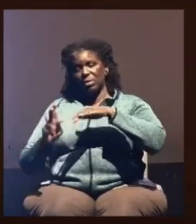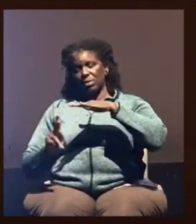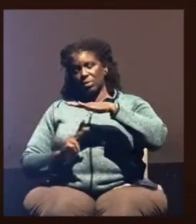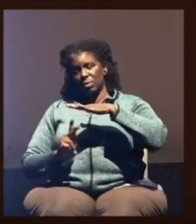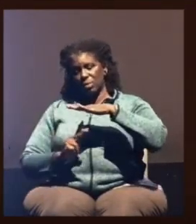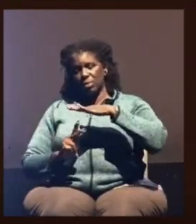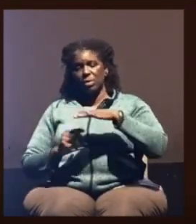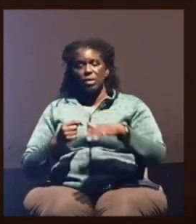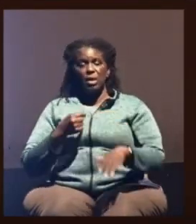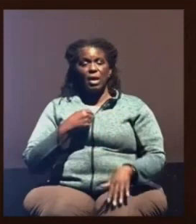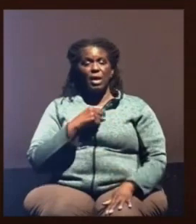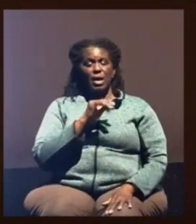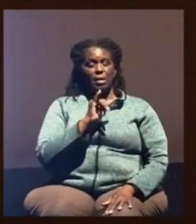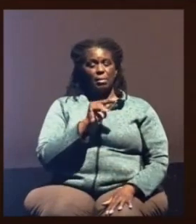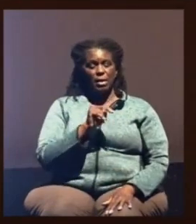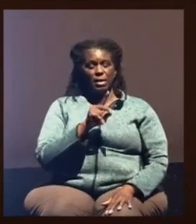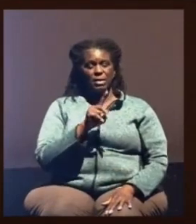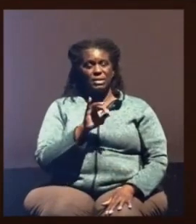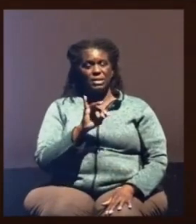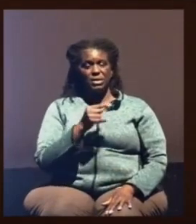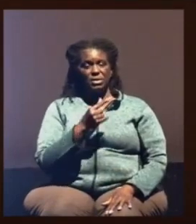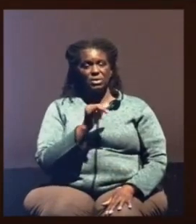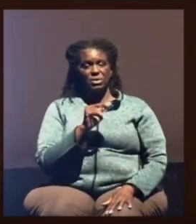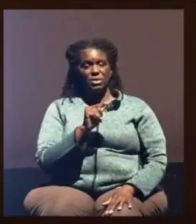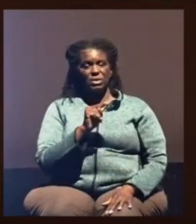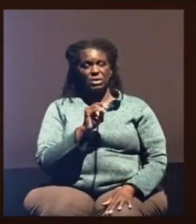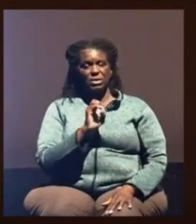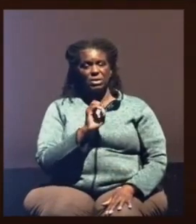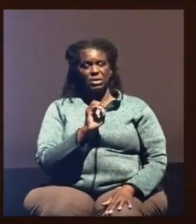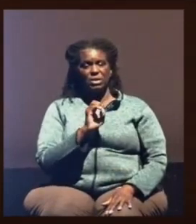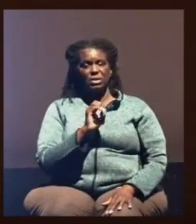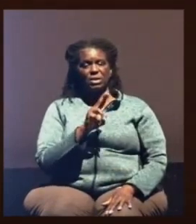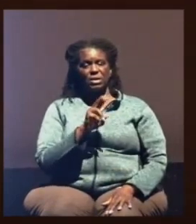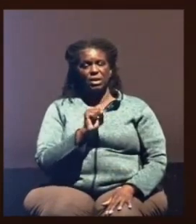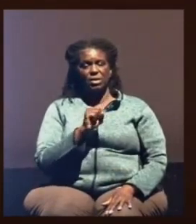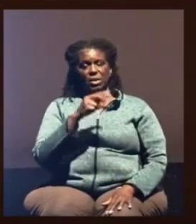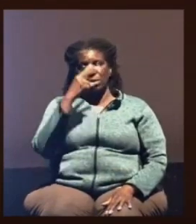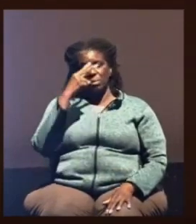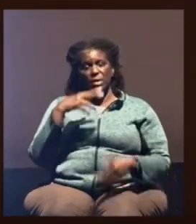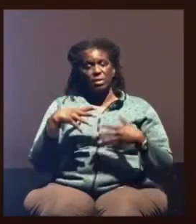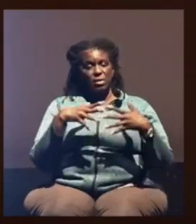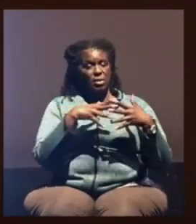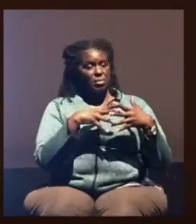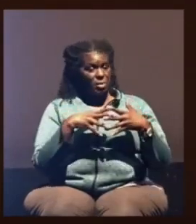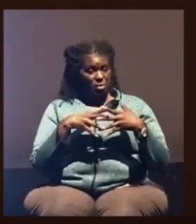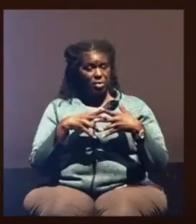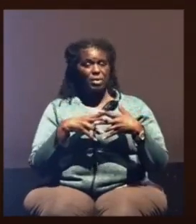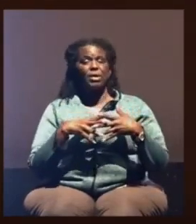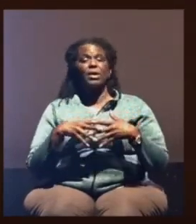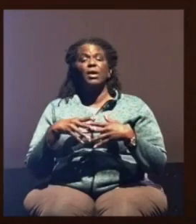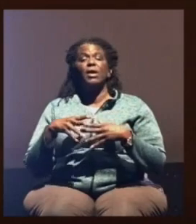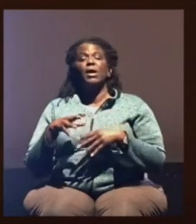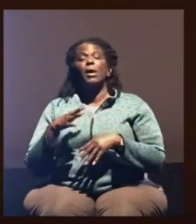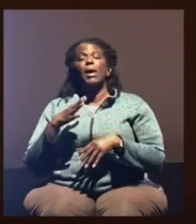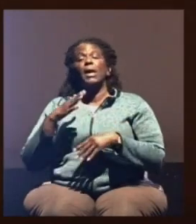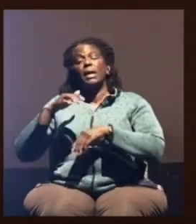an indigenous Mexican-American native to Los Angeles with English as my second language.